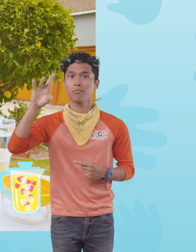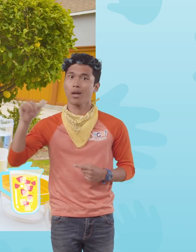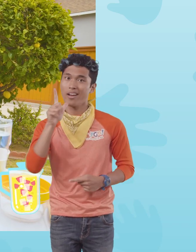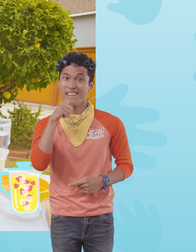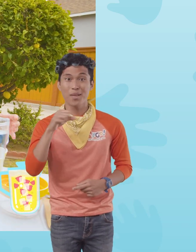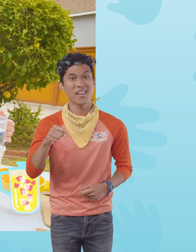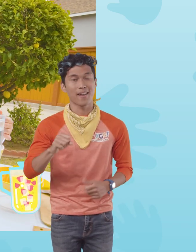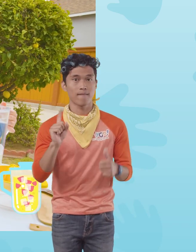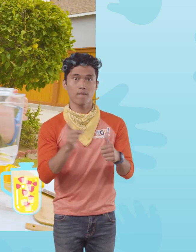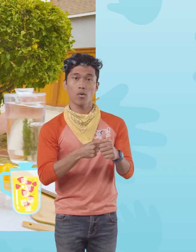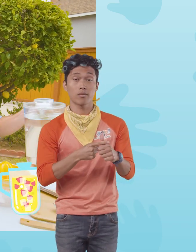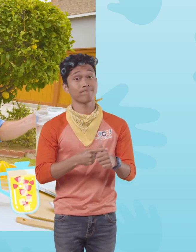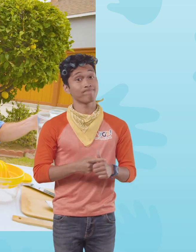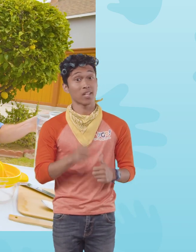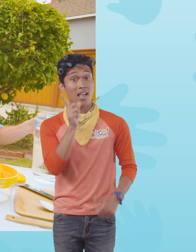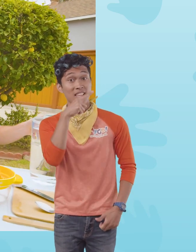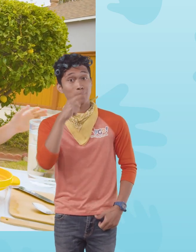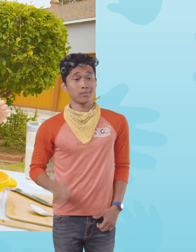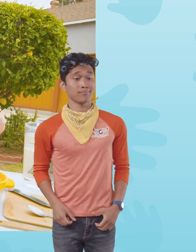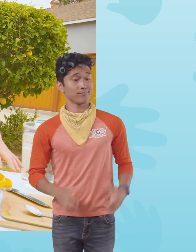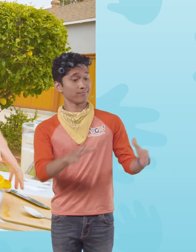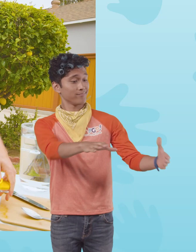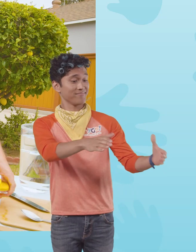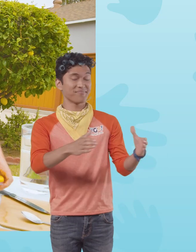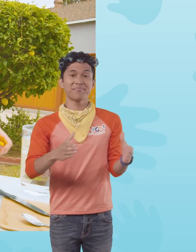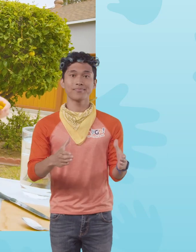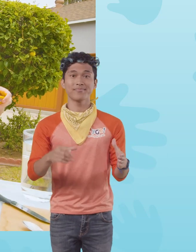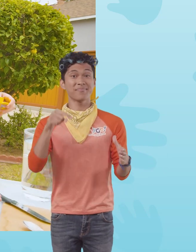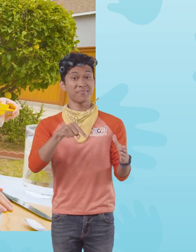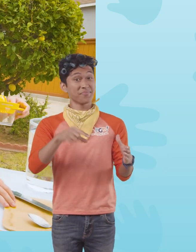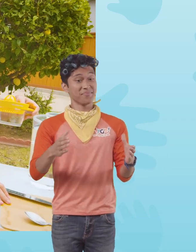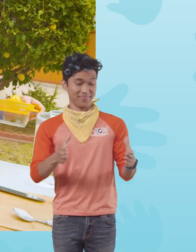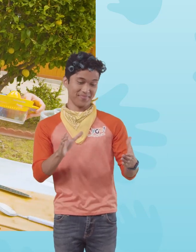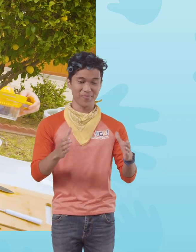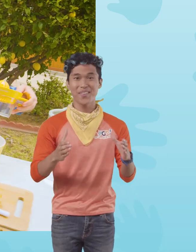the first thing that we need to do is to grab our lemons.